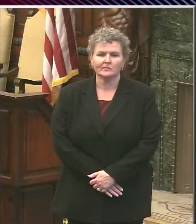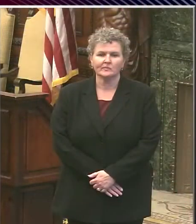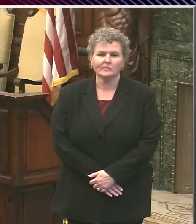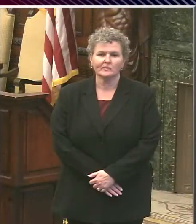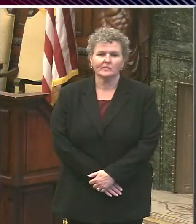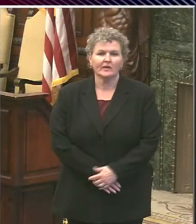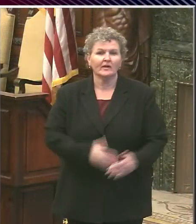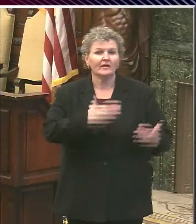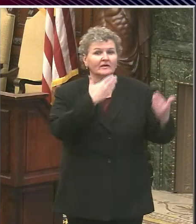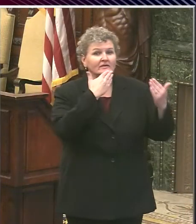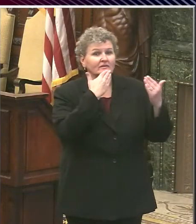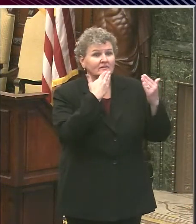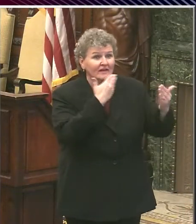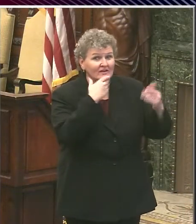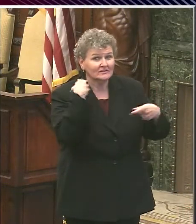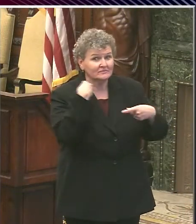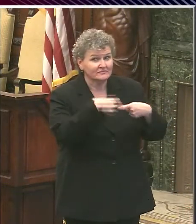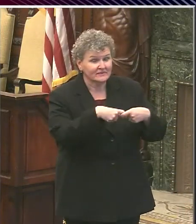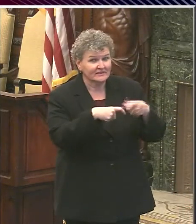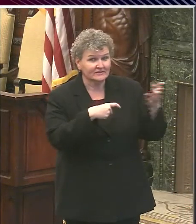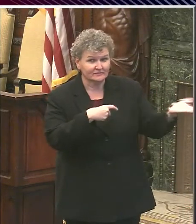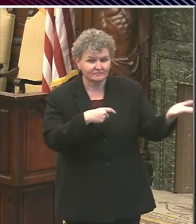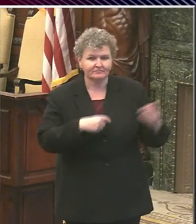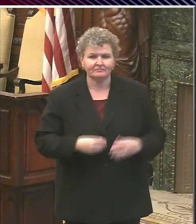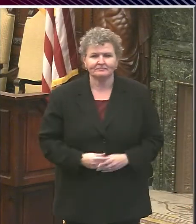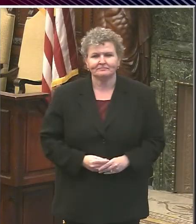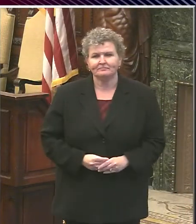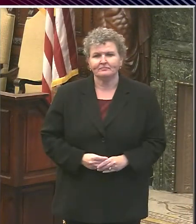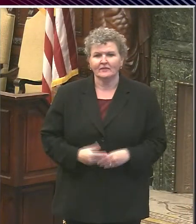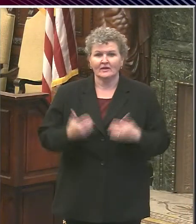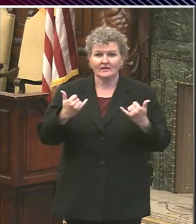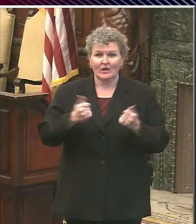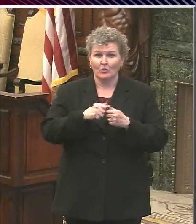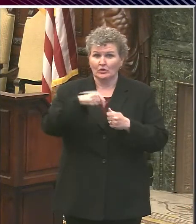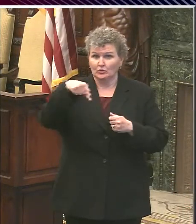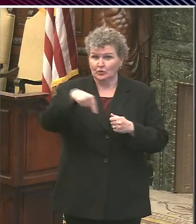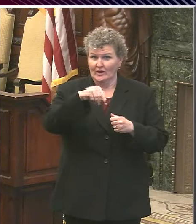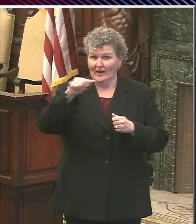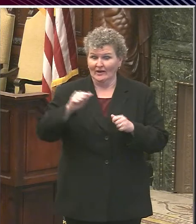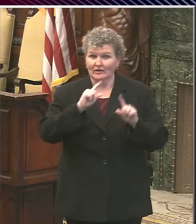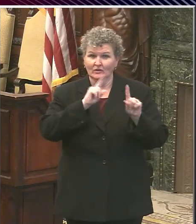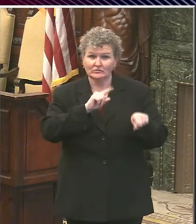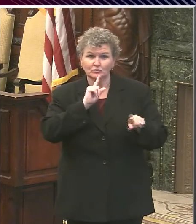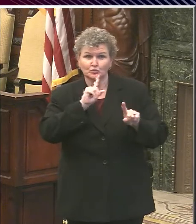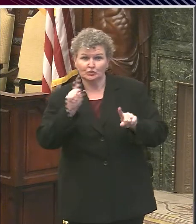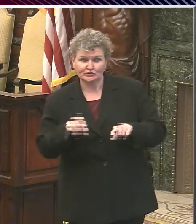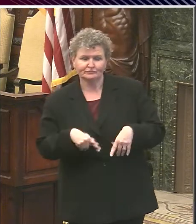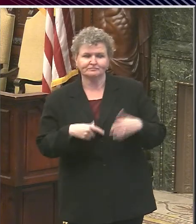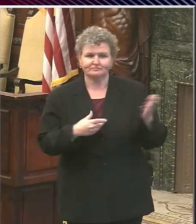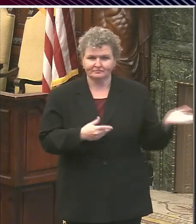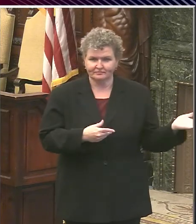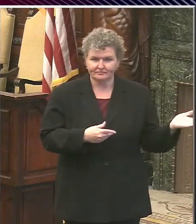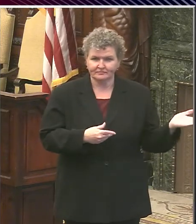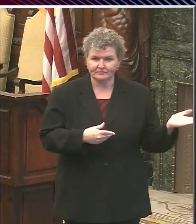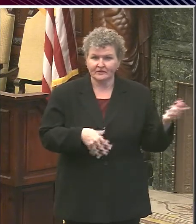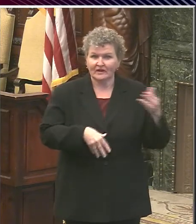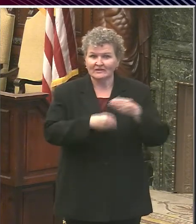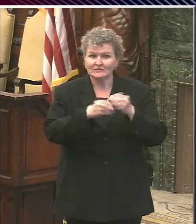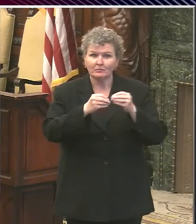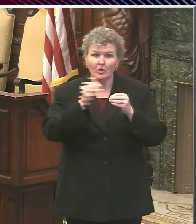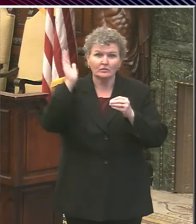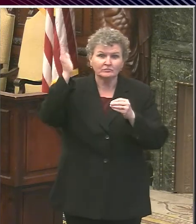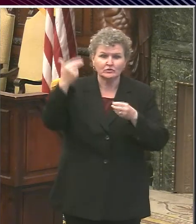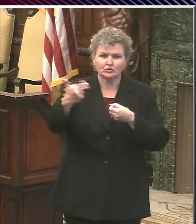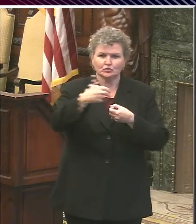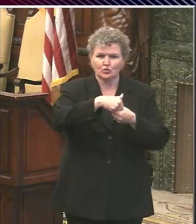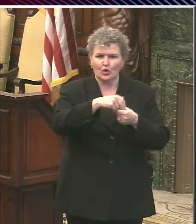Thank you, Armando. We will now move to our Q&A portion for members of the media. And in addition to our speakers today, we are joined by